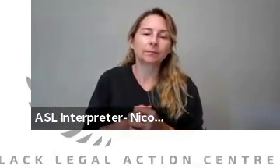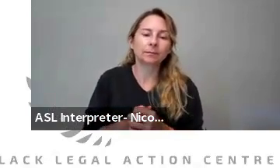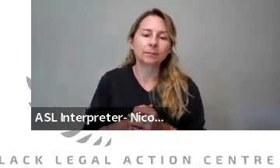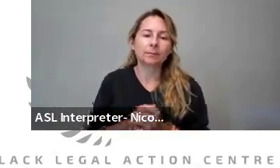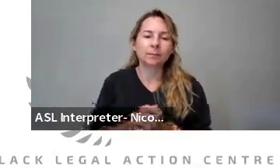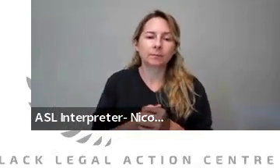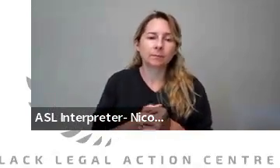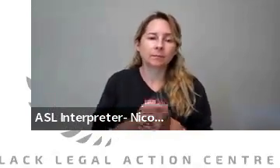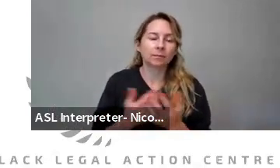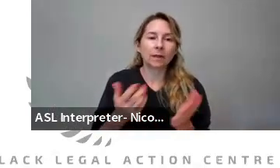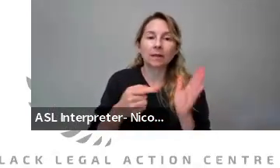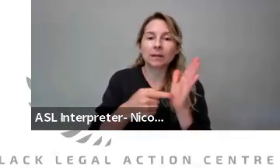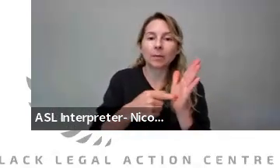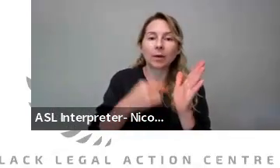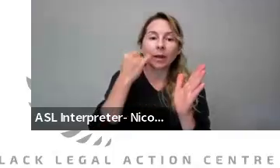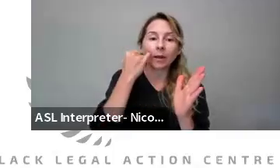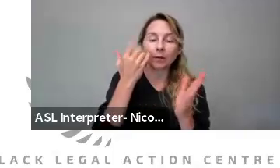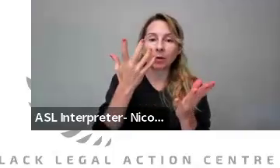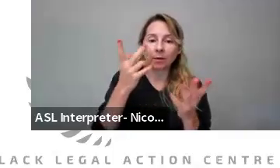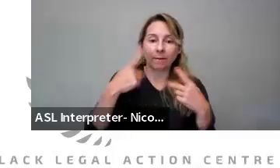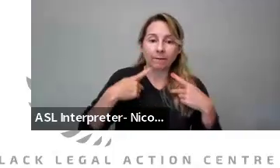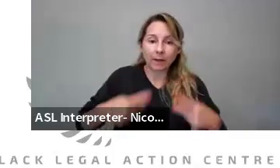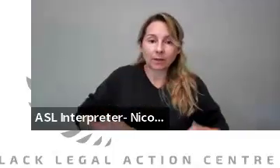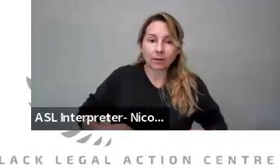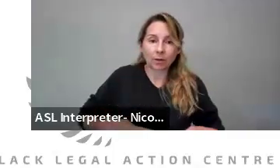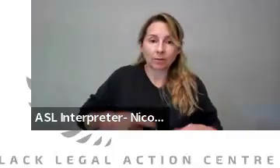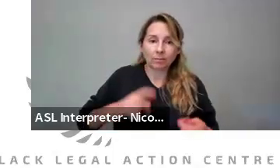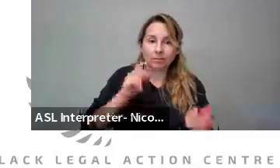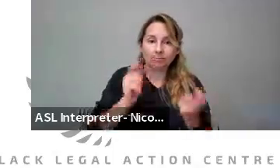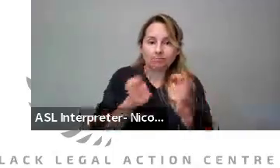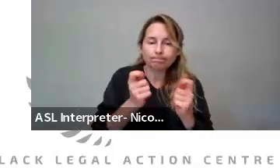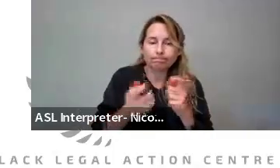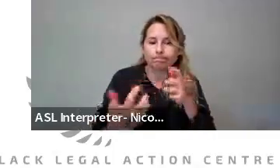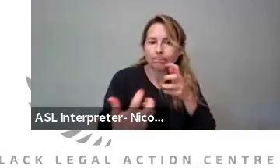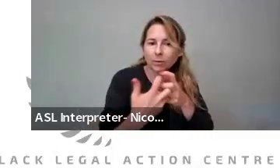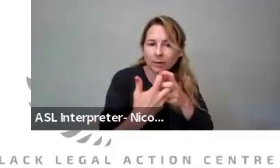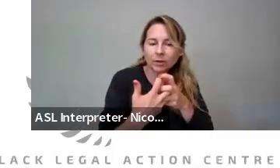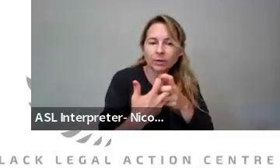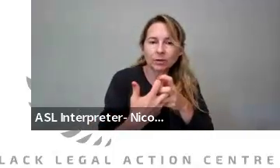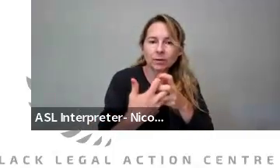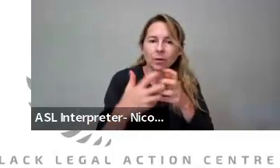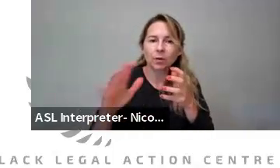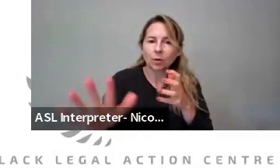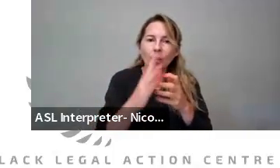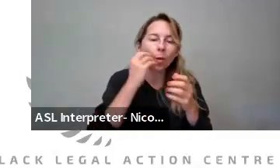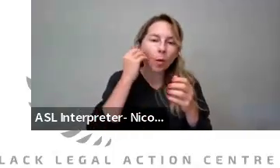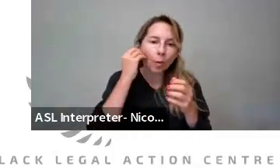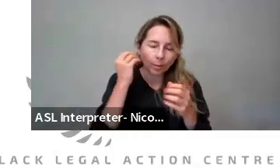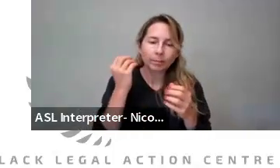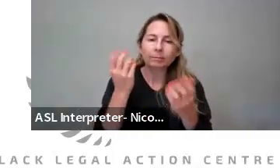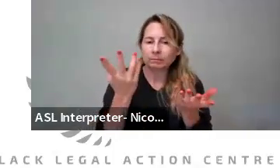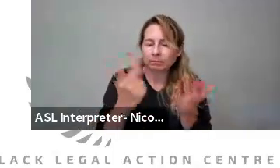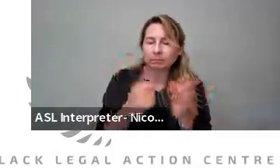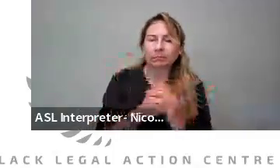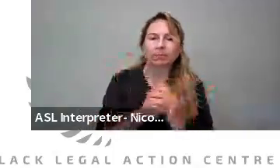that is a physical modification of the living environment, for example, you want to rely